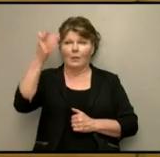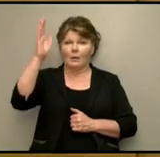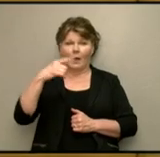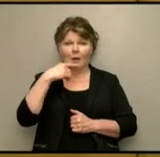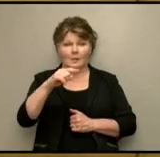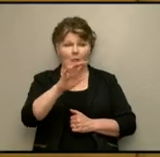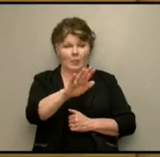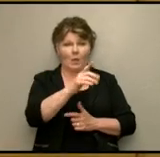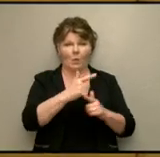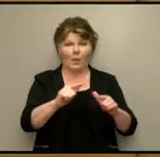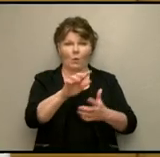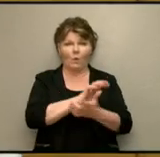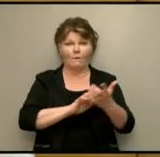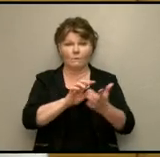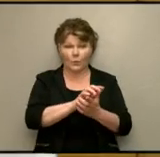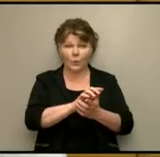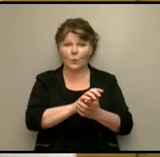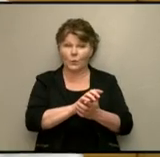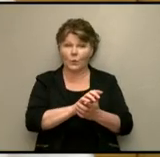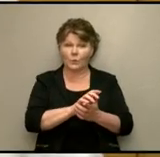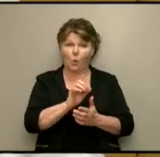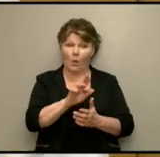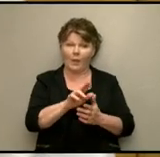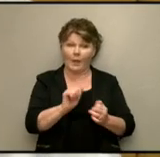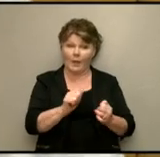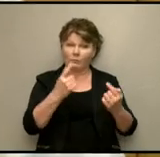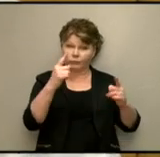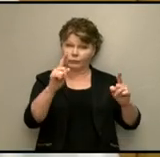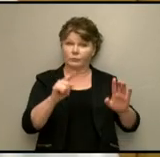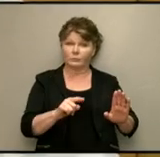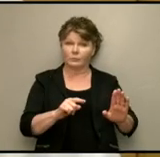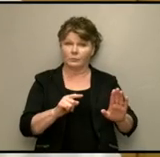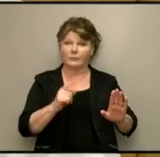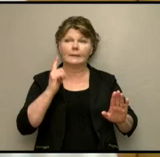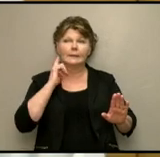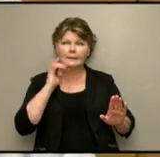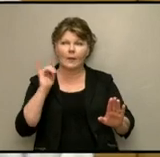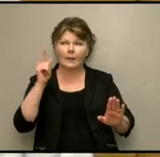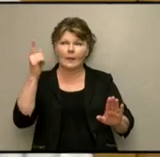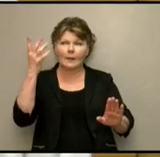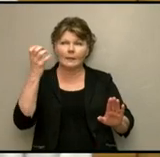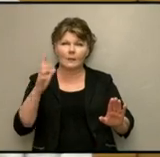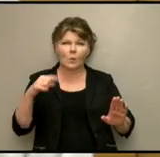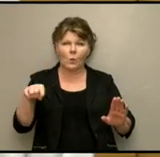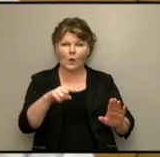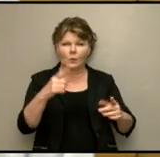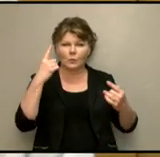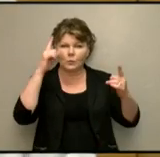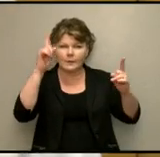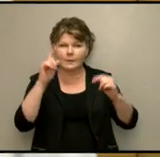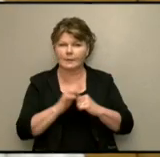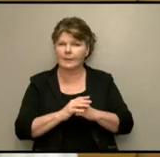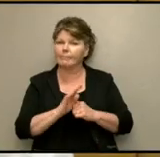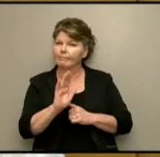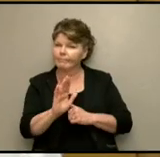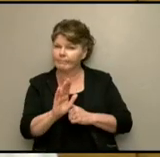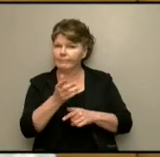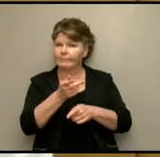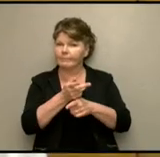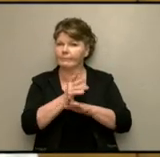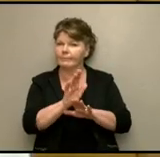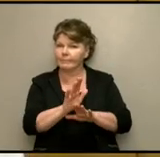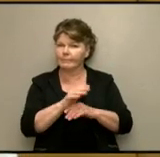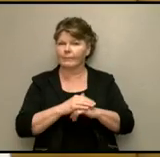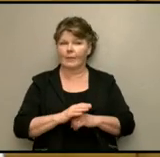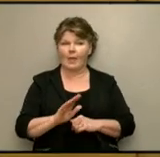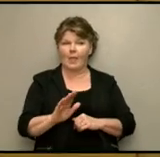language, or nothing will be impossible for them, it can sound like he doesn't want you to succeed. But they